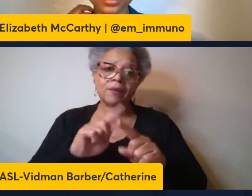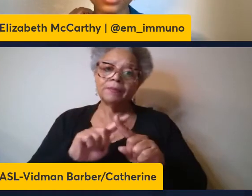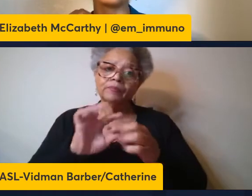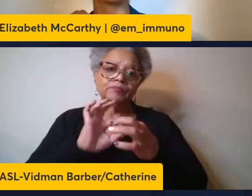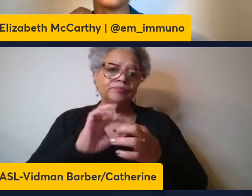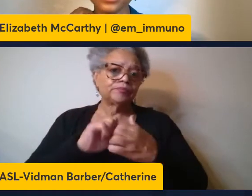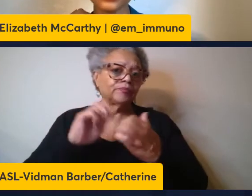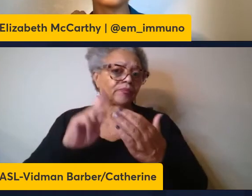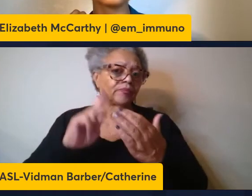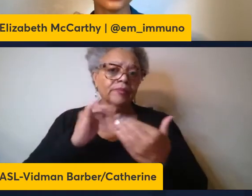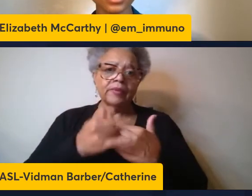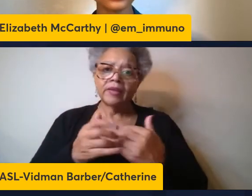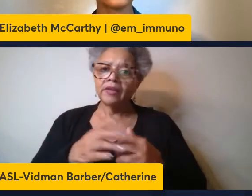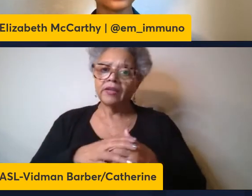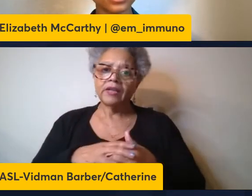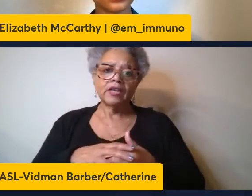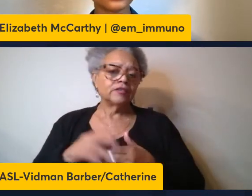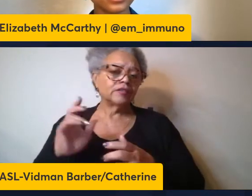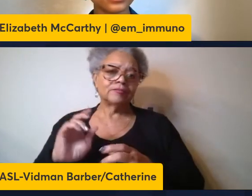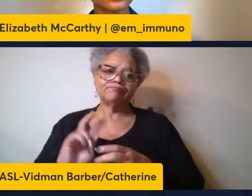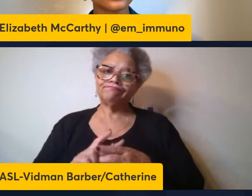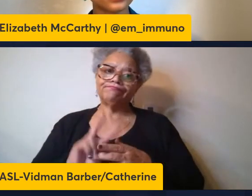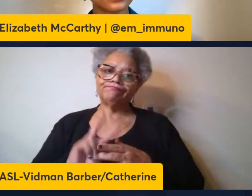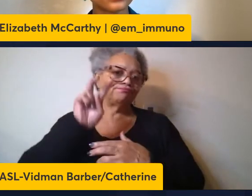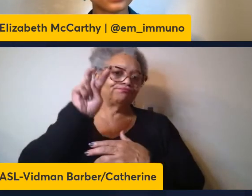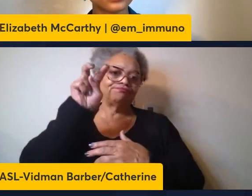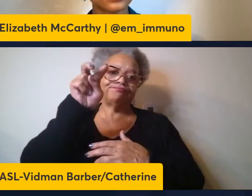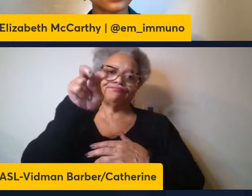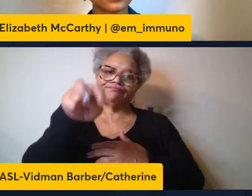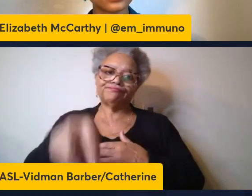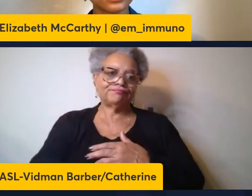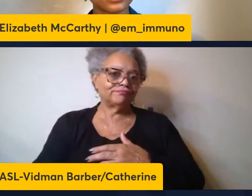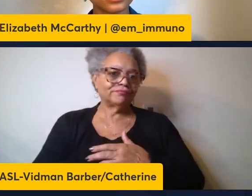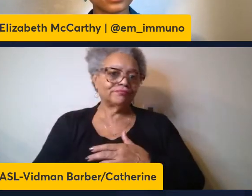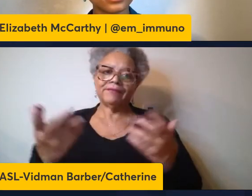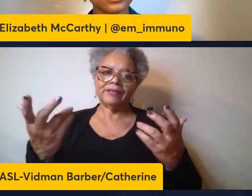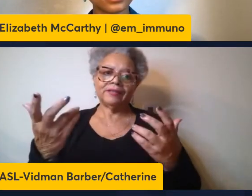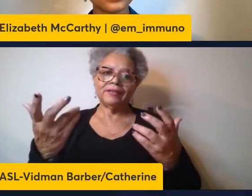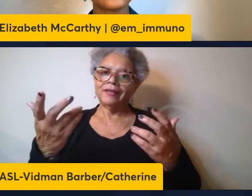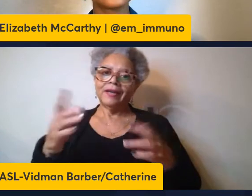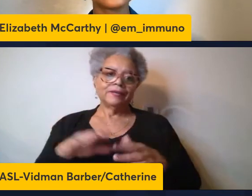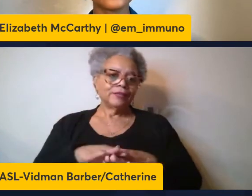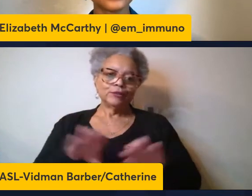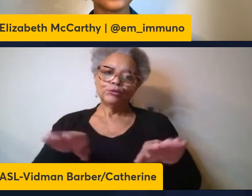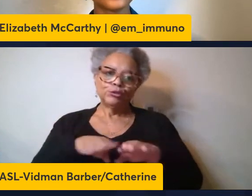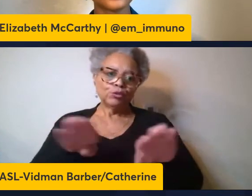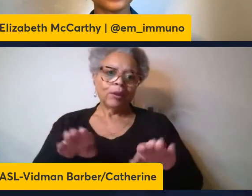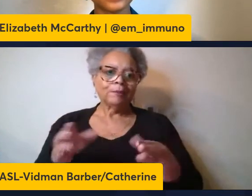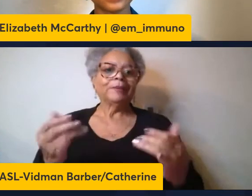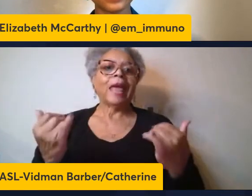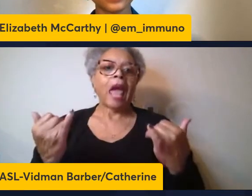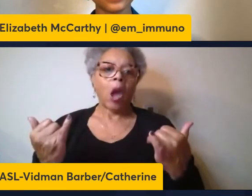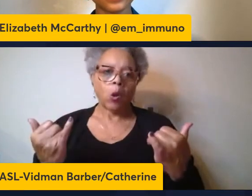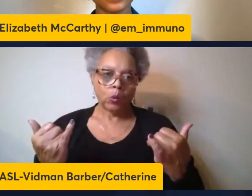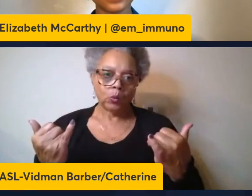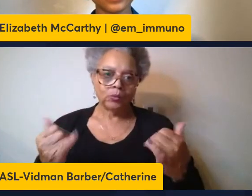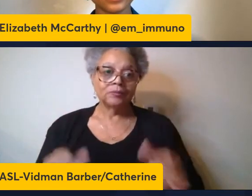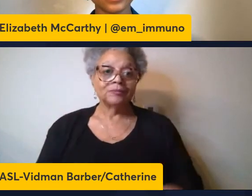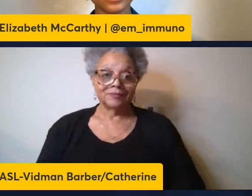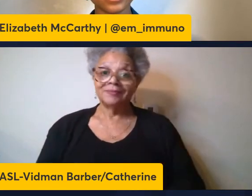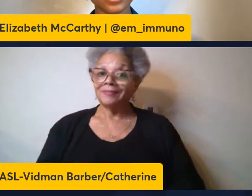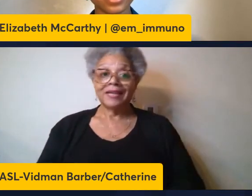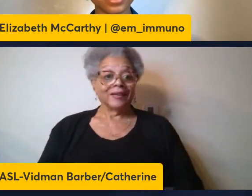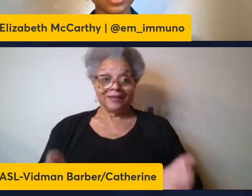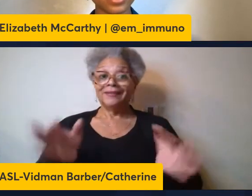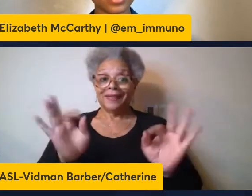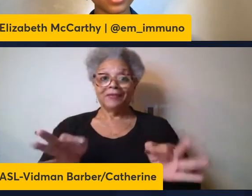sort of been like thrown into the deep end and like swim now. Yeah. So, no, I think it's